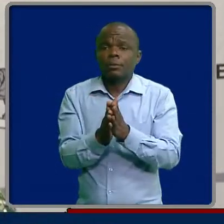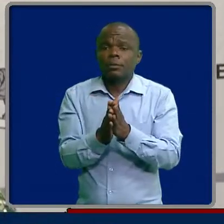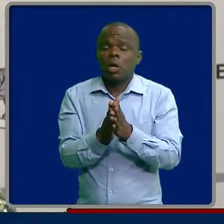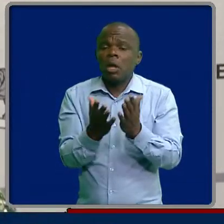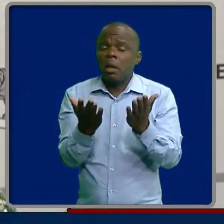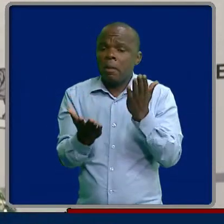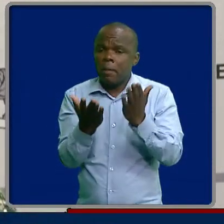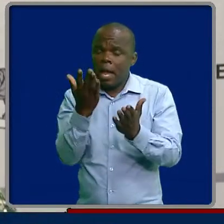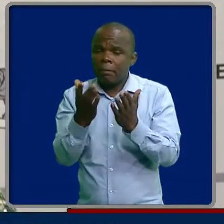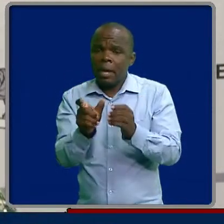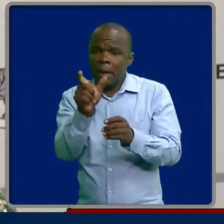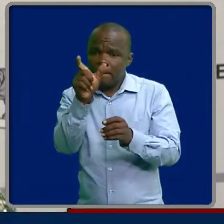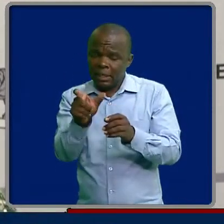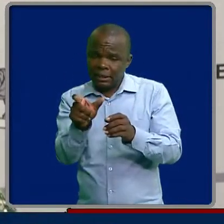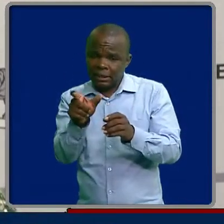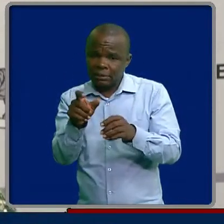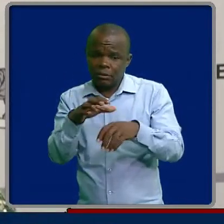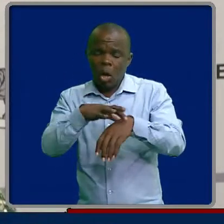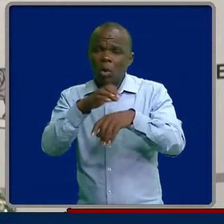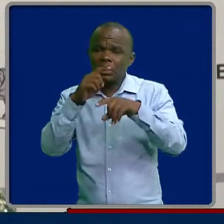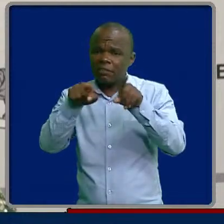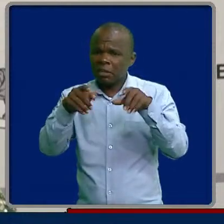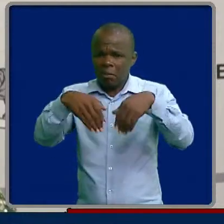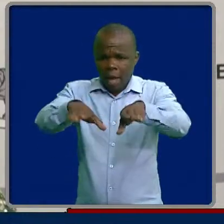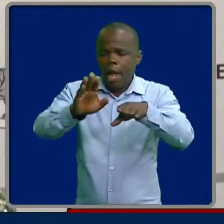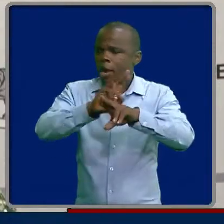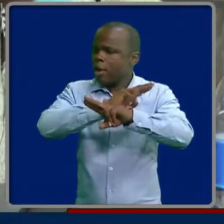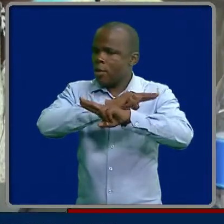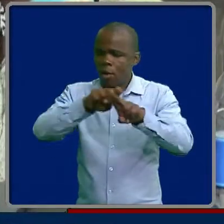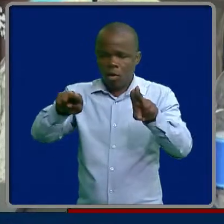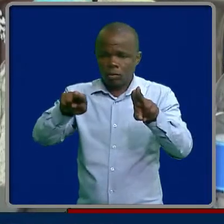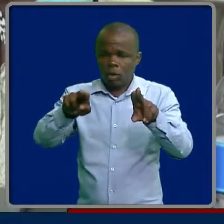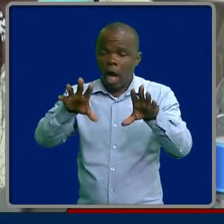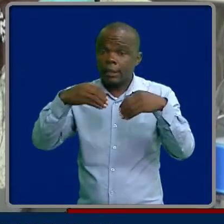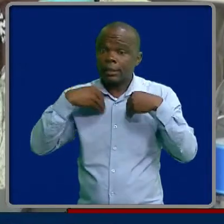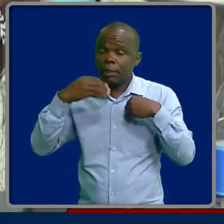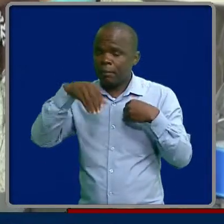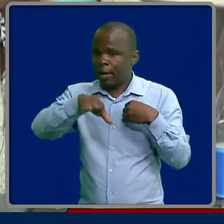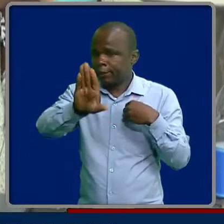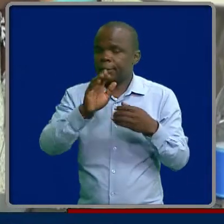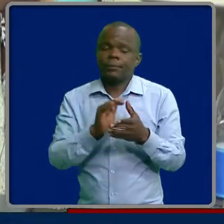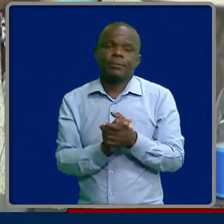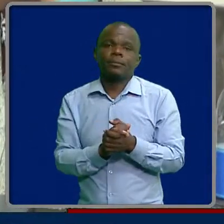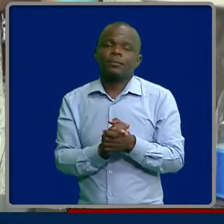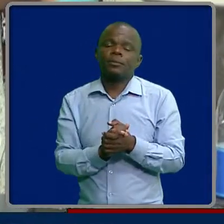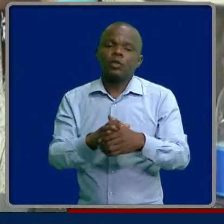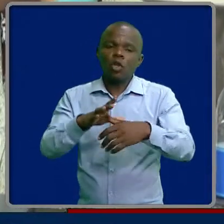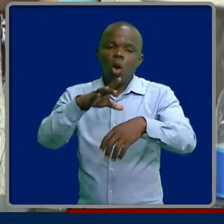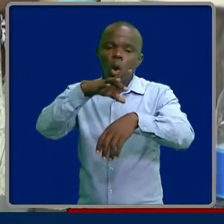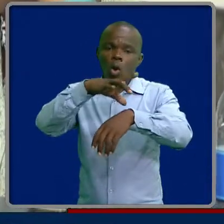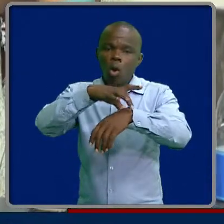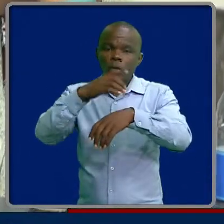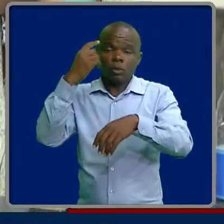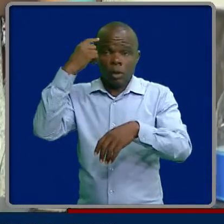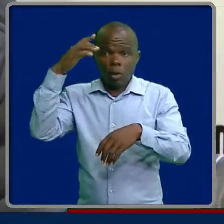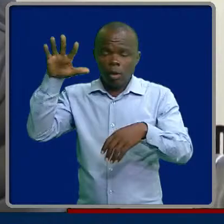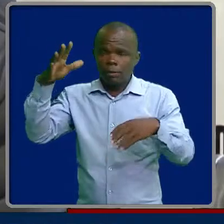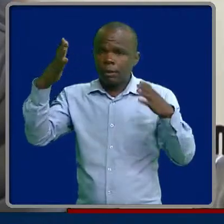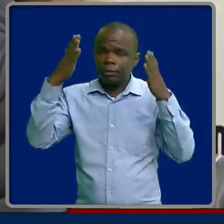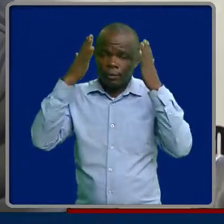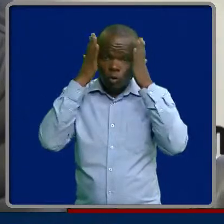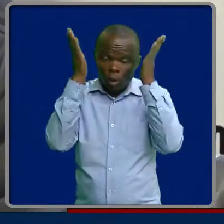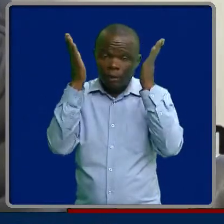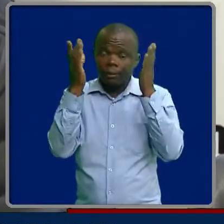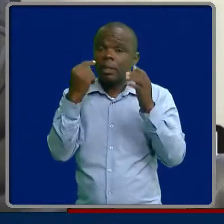stigma is replaced by understanding. Autism Eswatini reveals that in a study conducted in the Lubombo